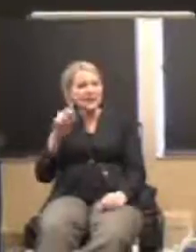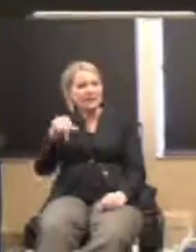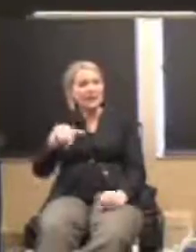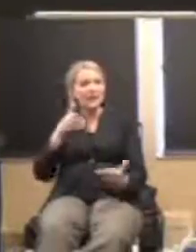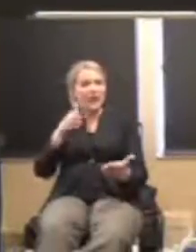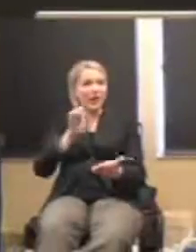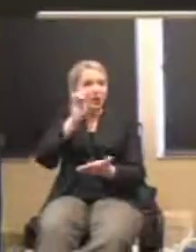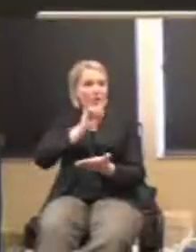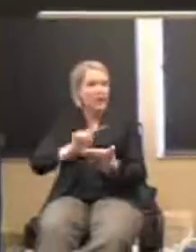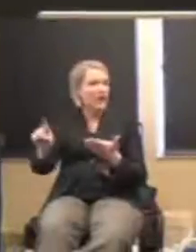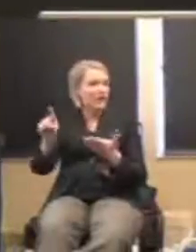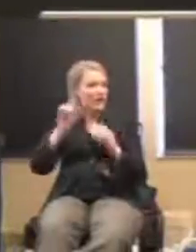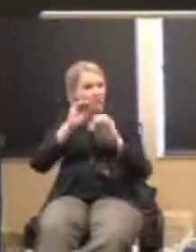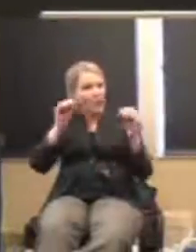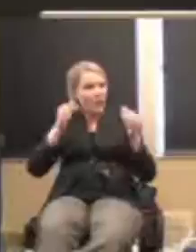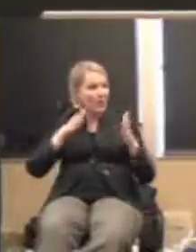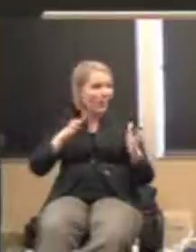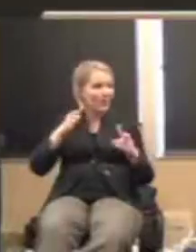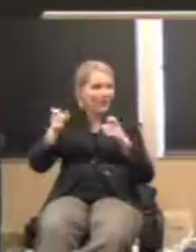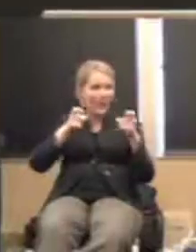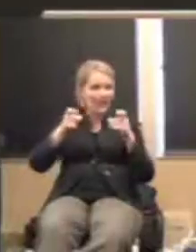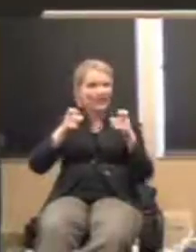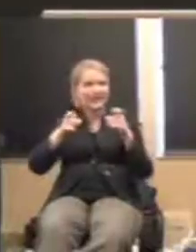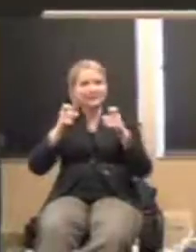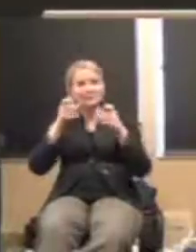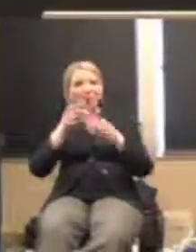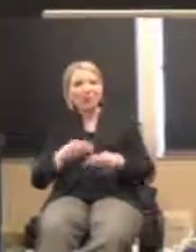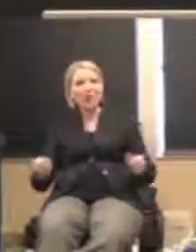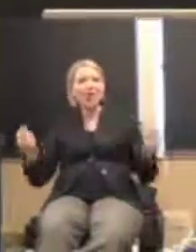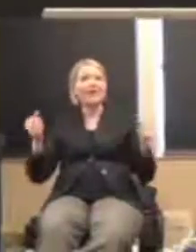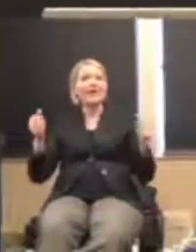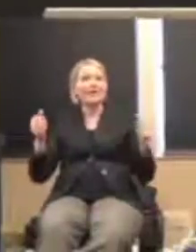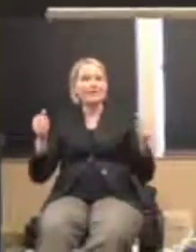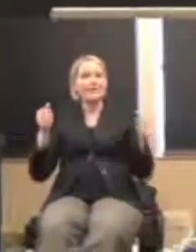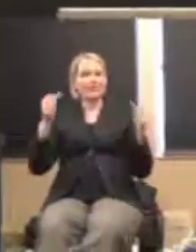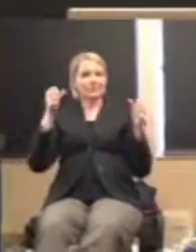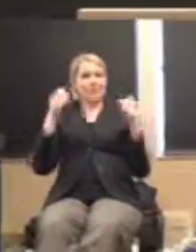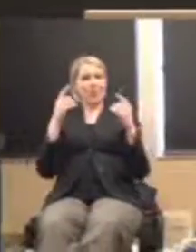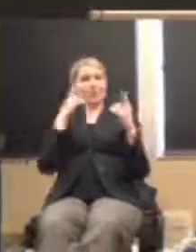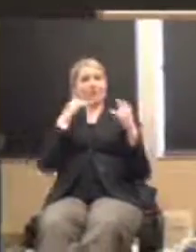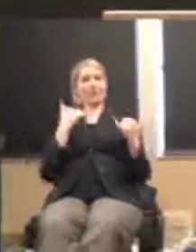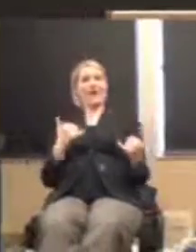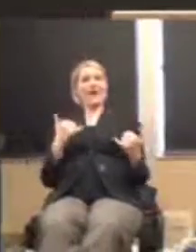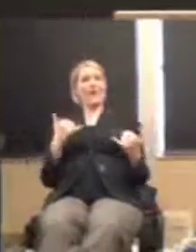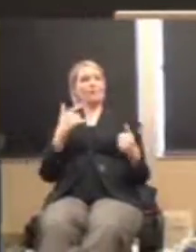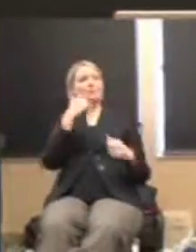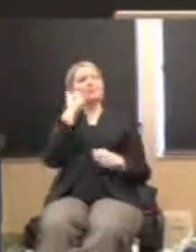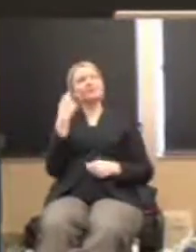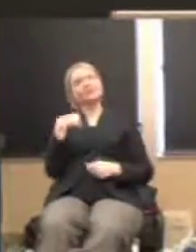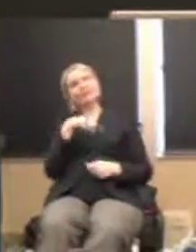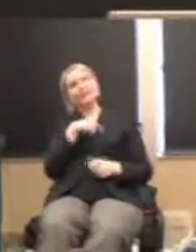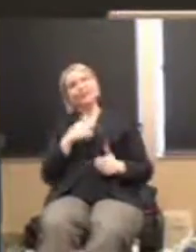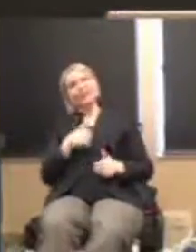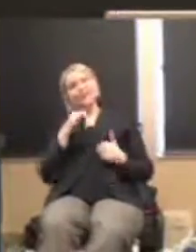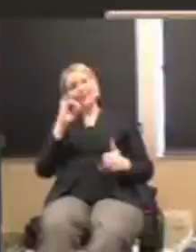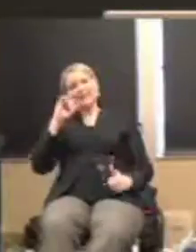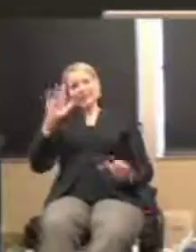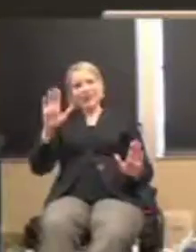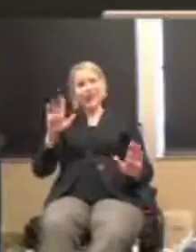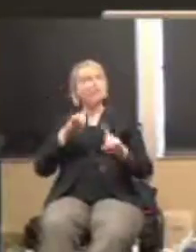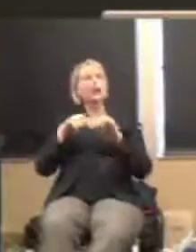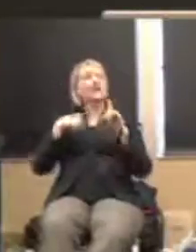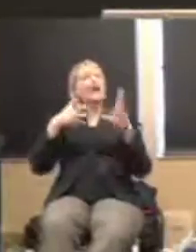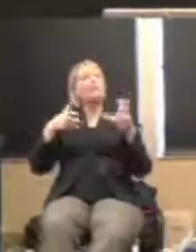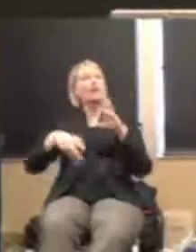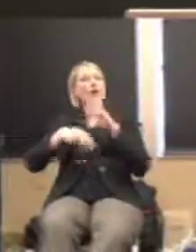have a way to regulate, and they don't have a way to work it out. So right now, for now, because we do live in Illinois. And I want to tag on to one thing about